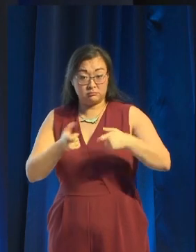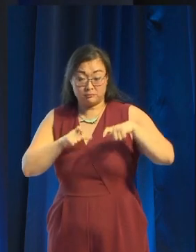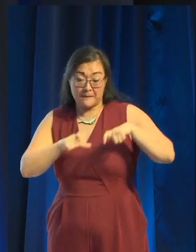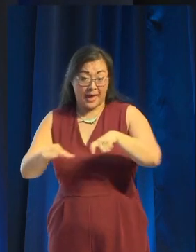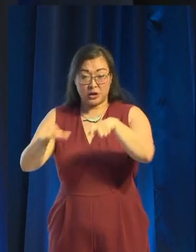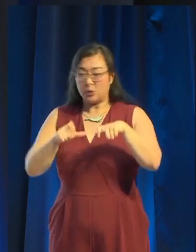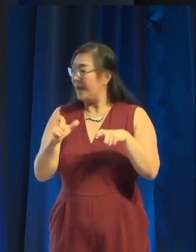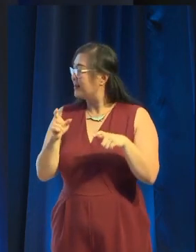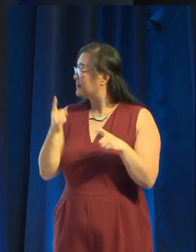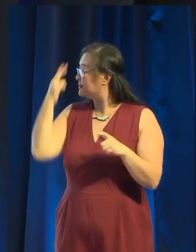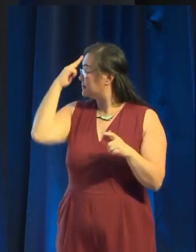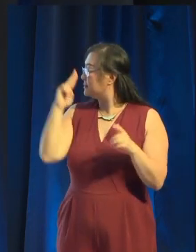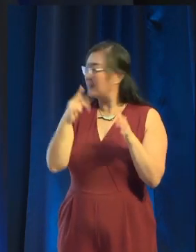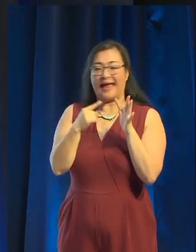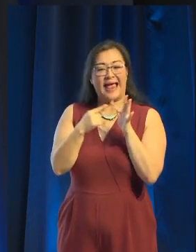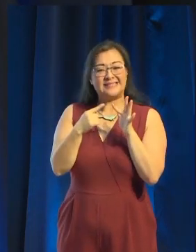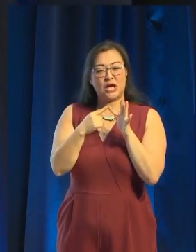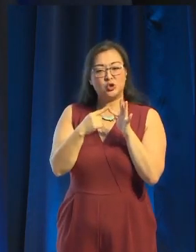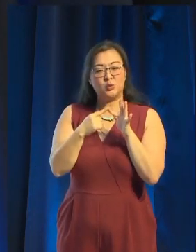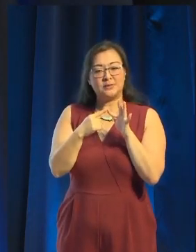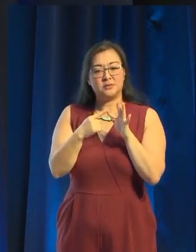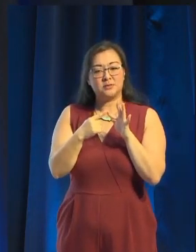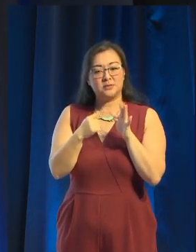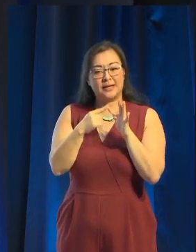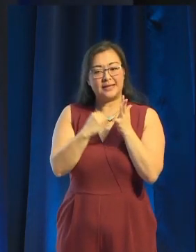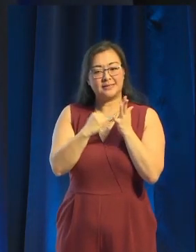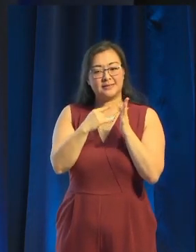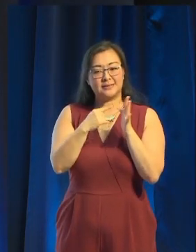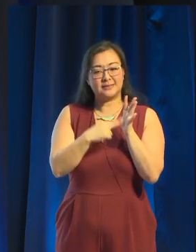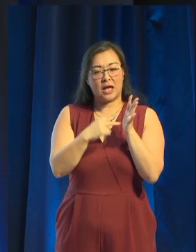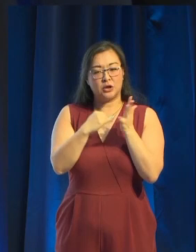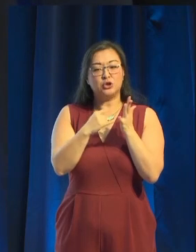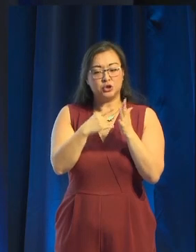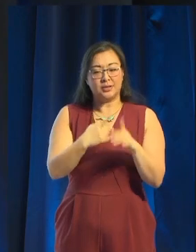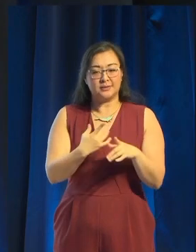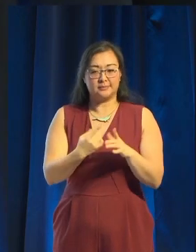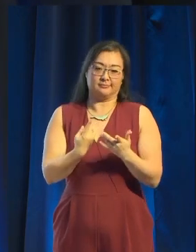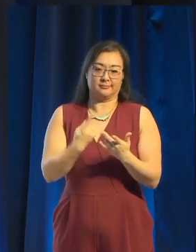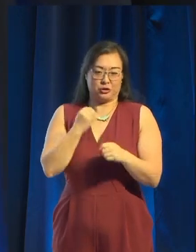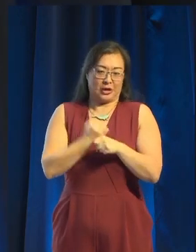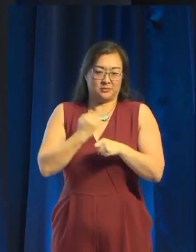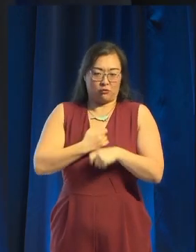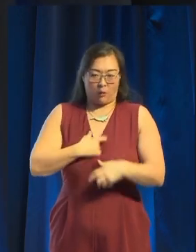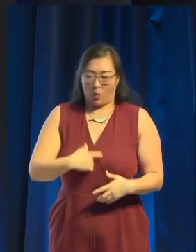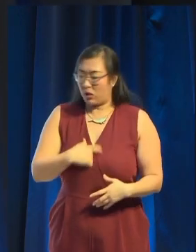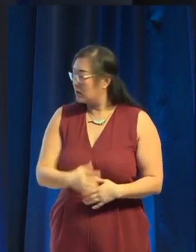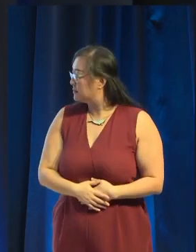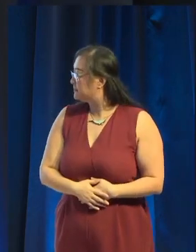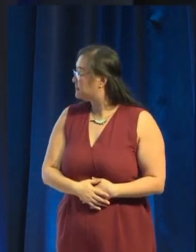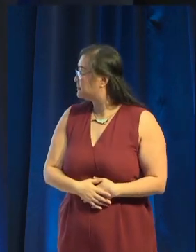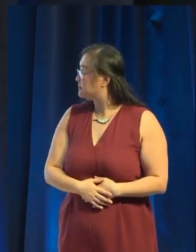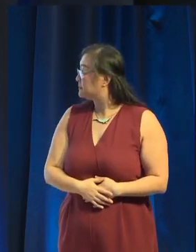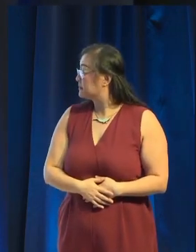society. The women are, in fact, in most Otome games, confined